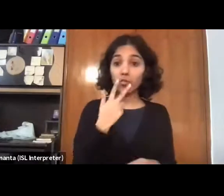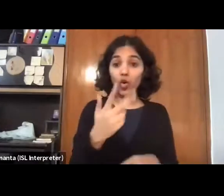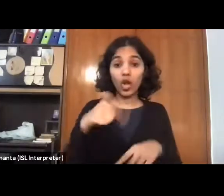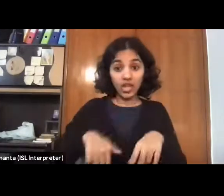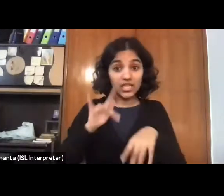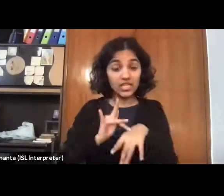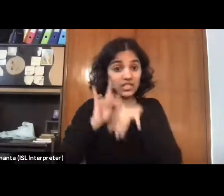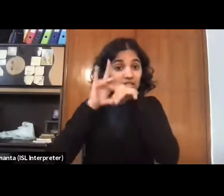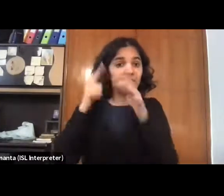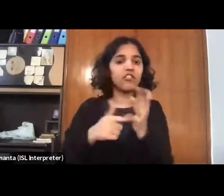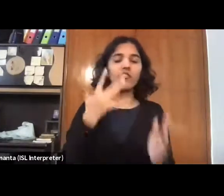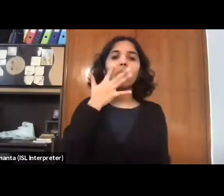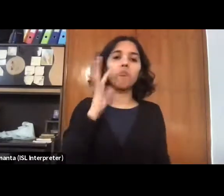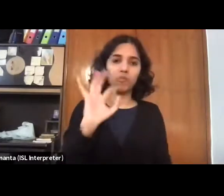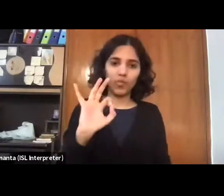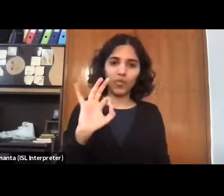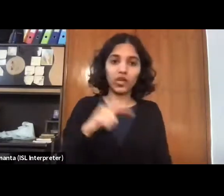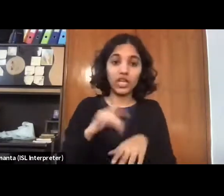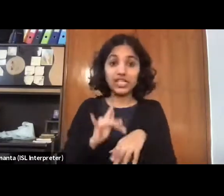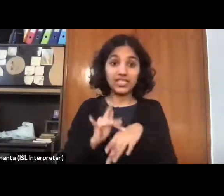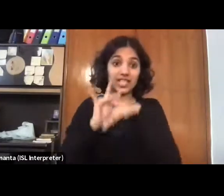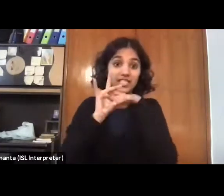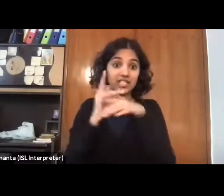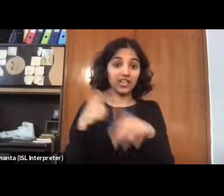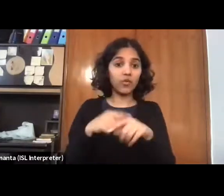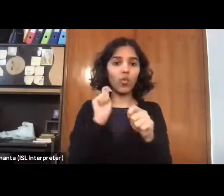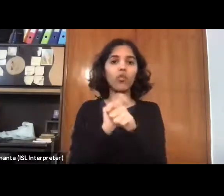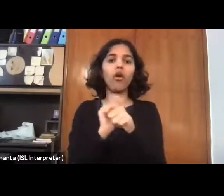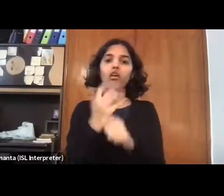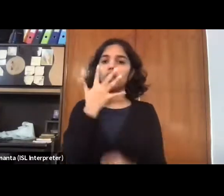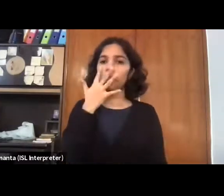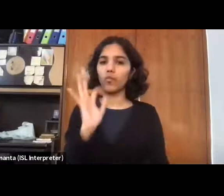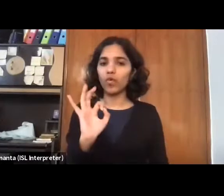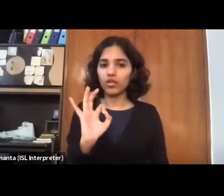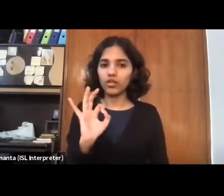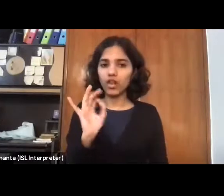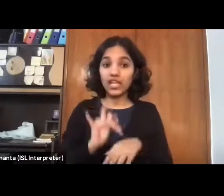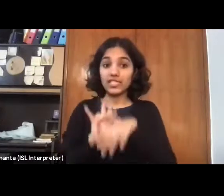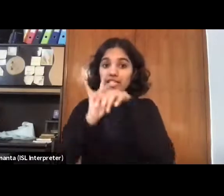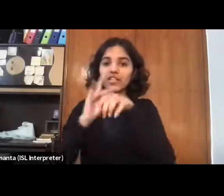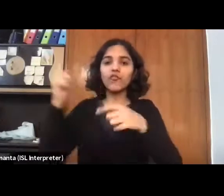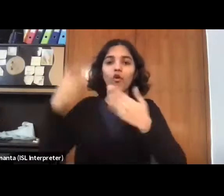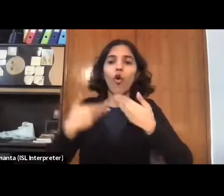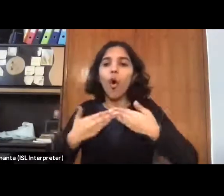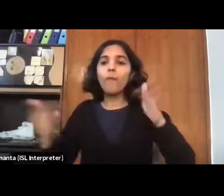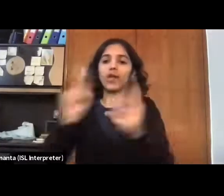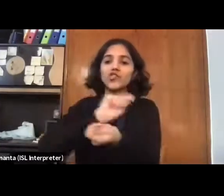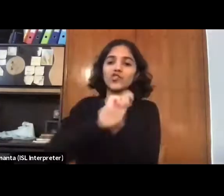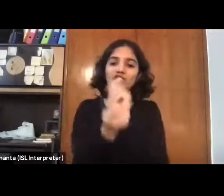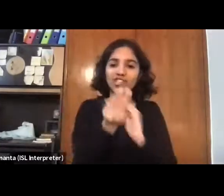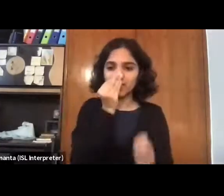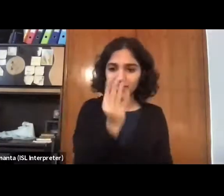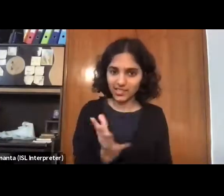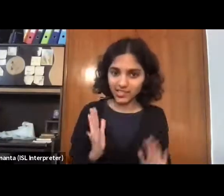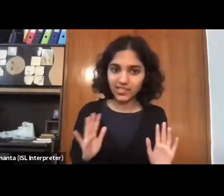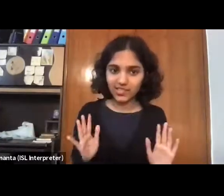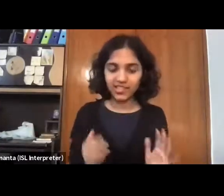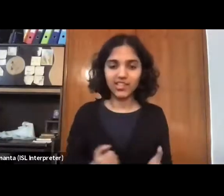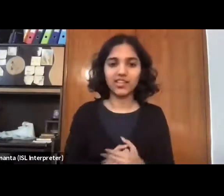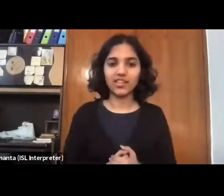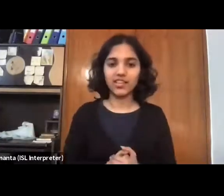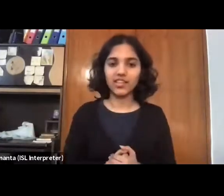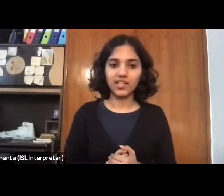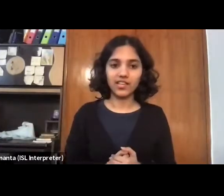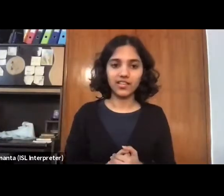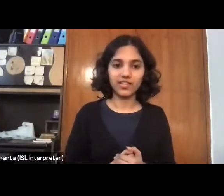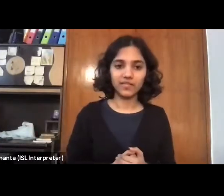time. This sensitivity should lead to people being more open to change. And when we